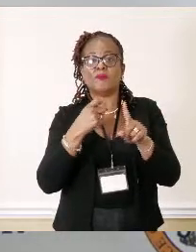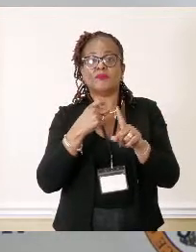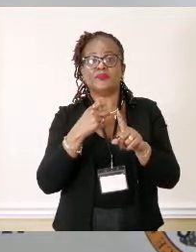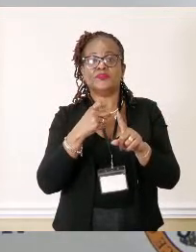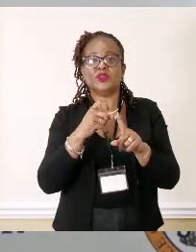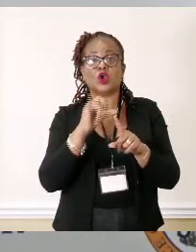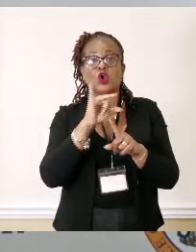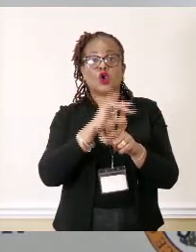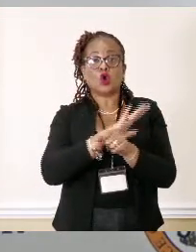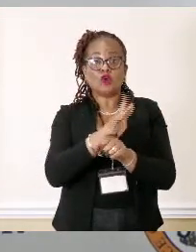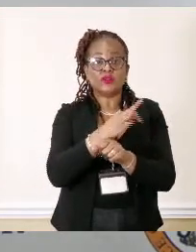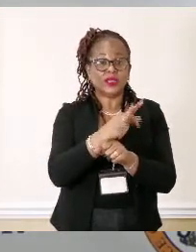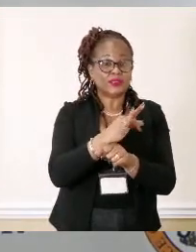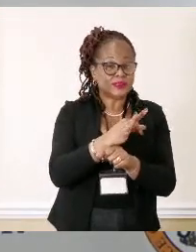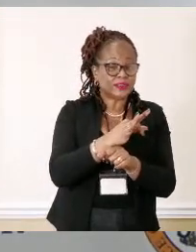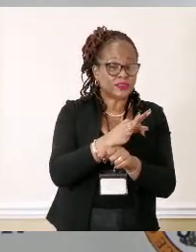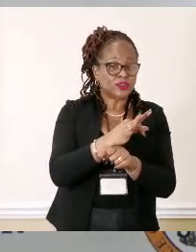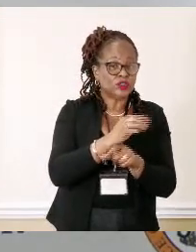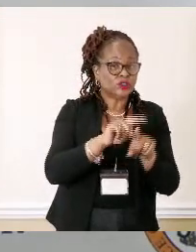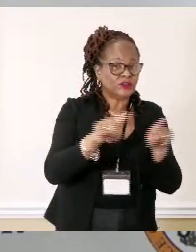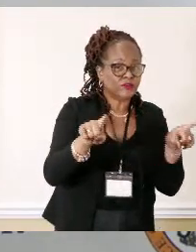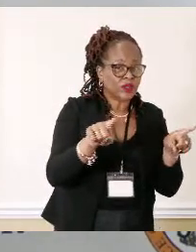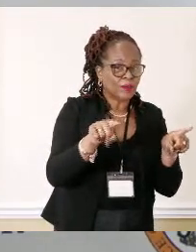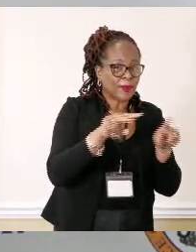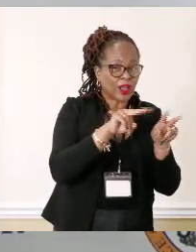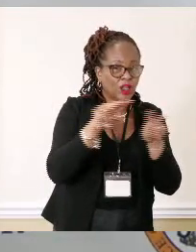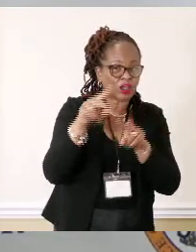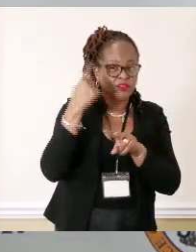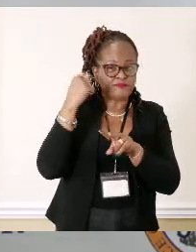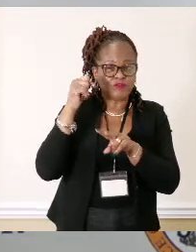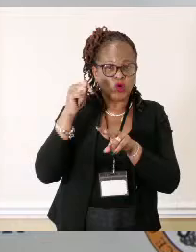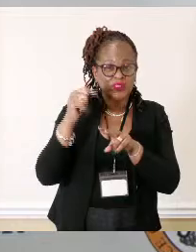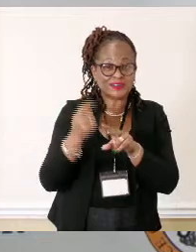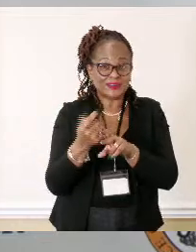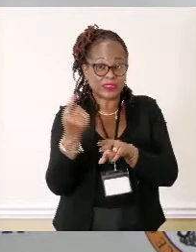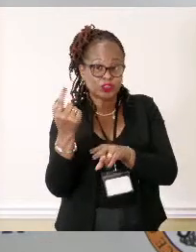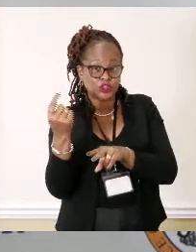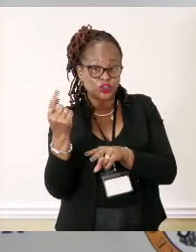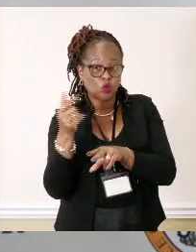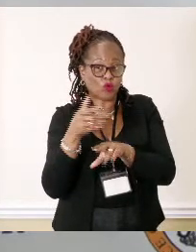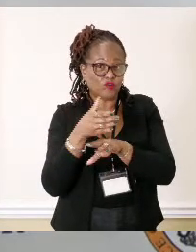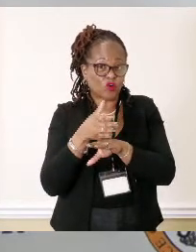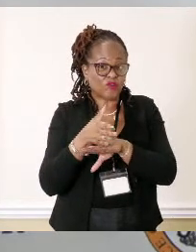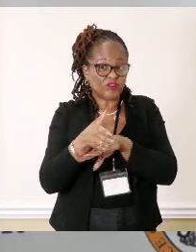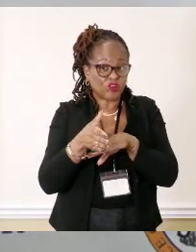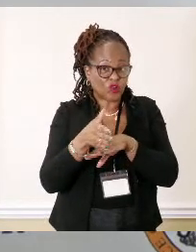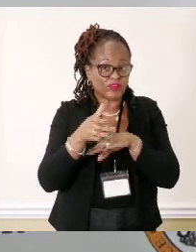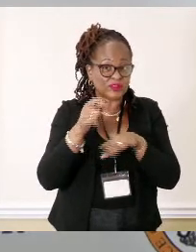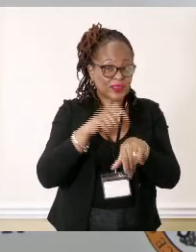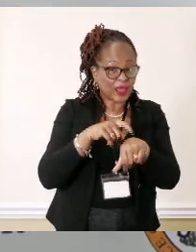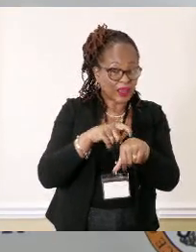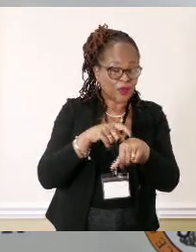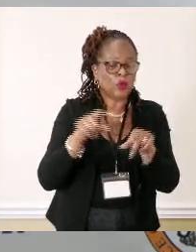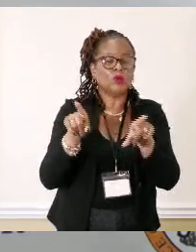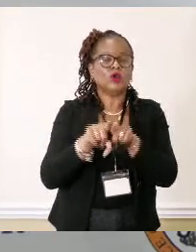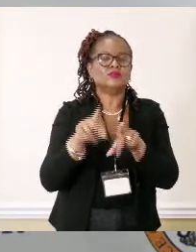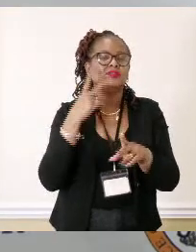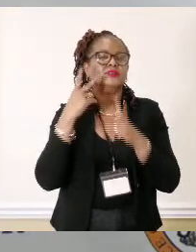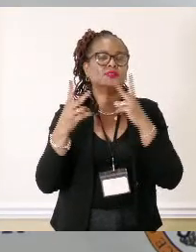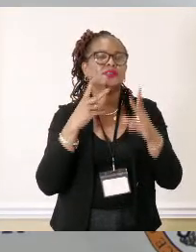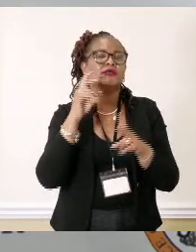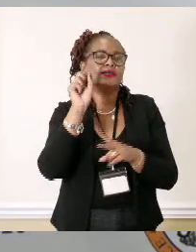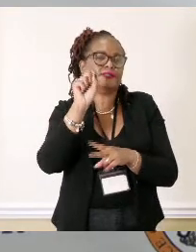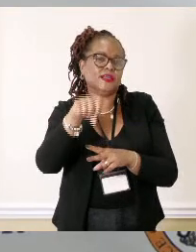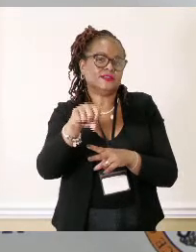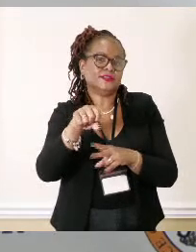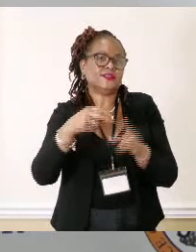of COVID. So by looking for this deletion over time, we've also seen, yes, that